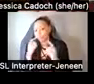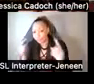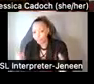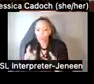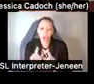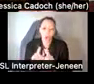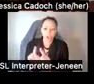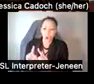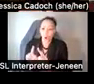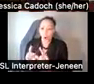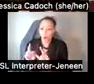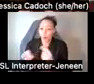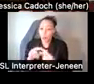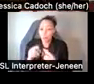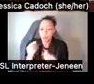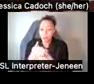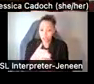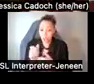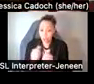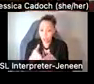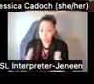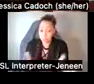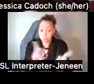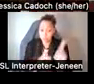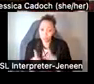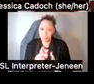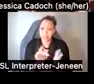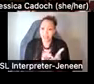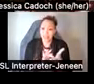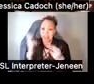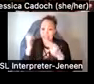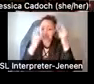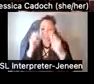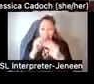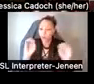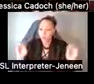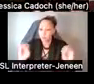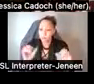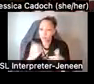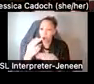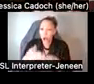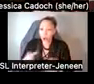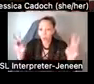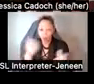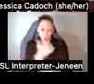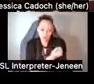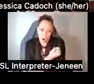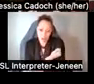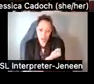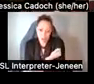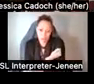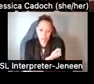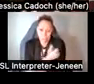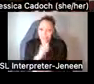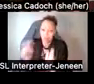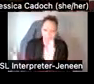telling the public that psychedelics are no longer being called a drug that is illegal, but is now being used